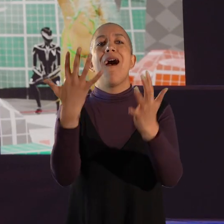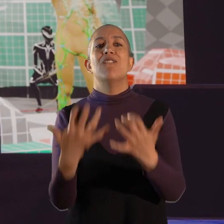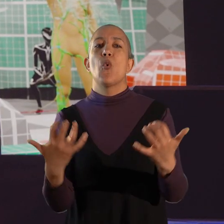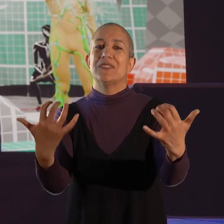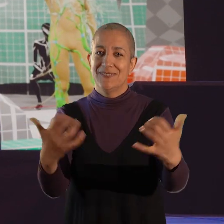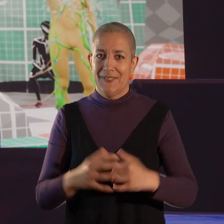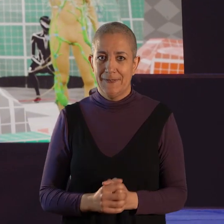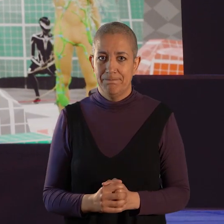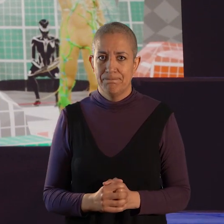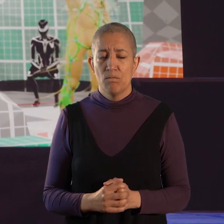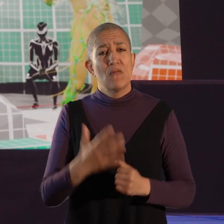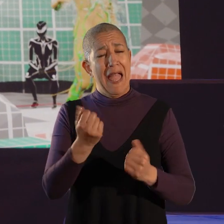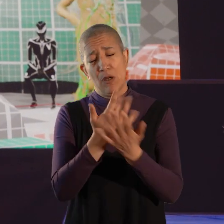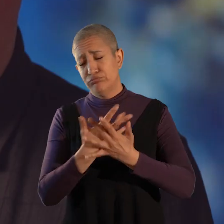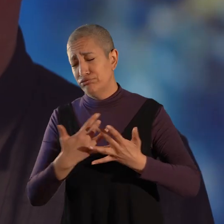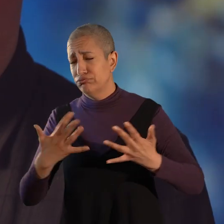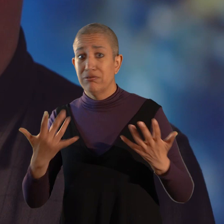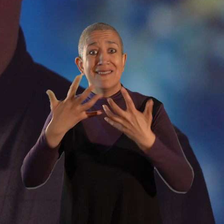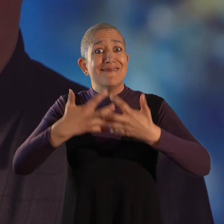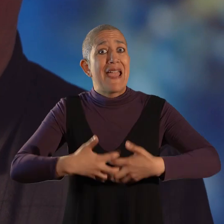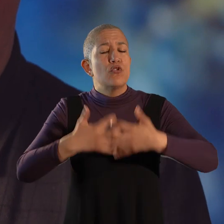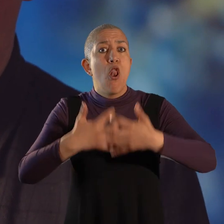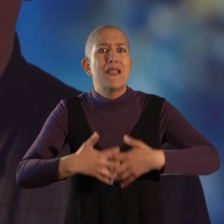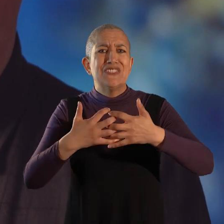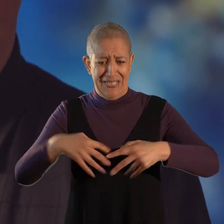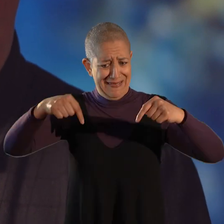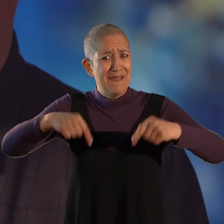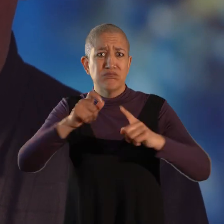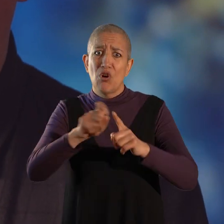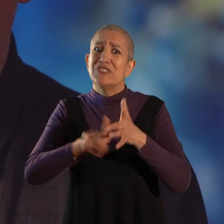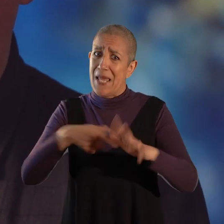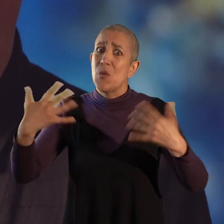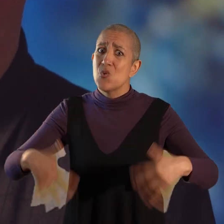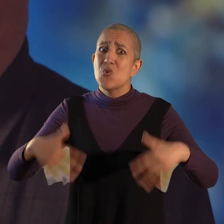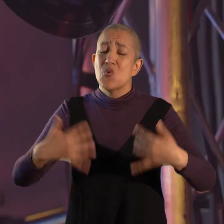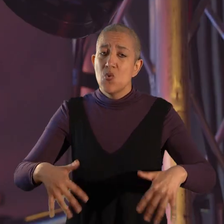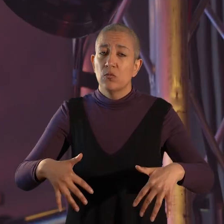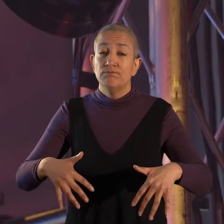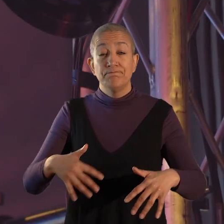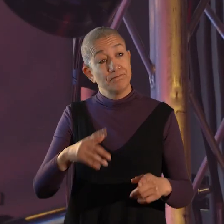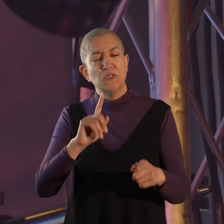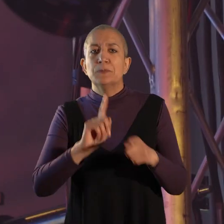a live audience. There is a multitude of technology being used on this project.